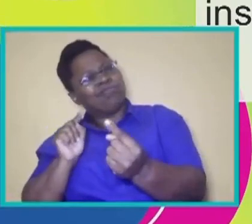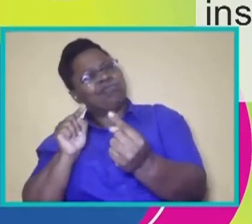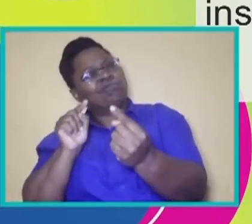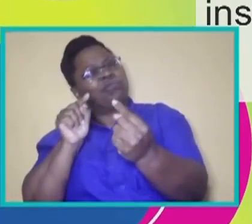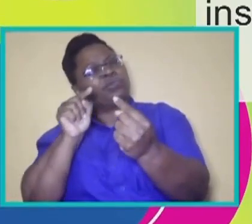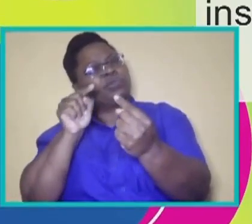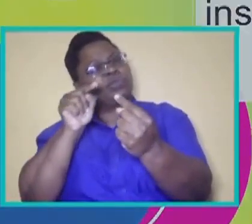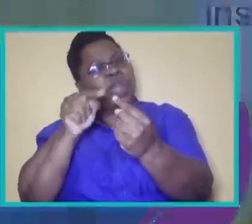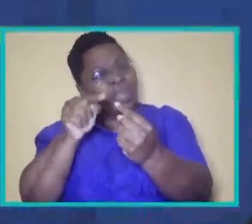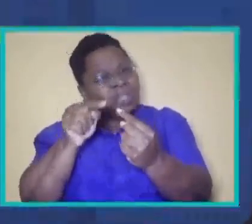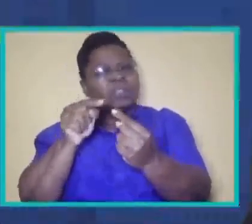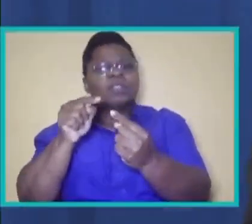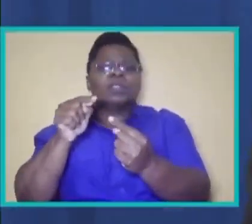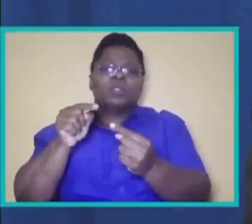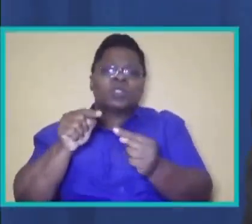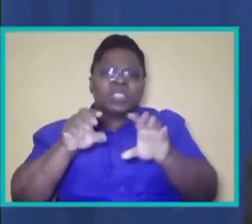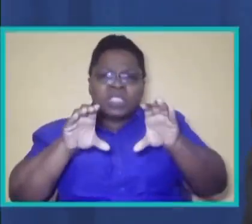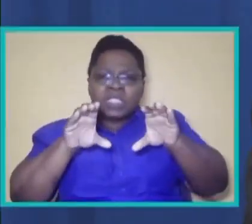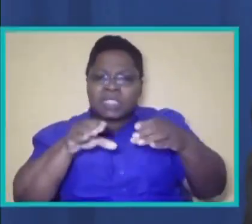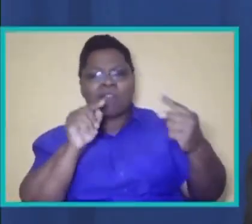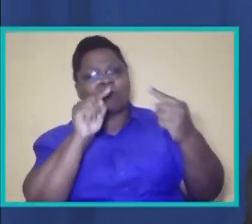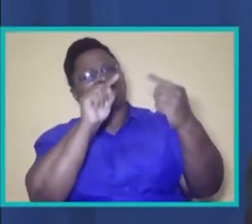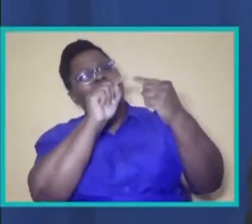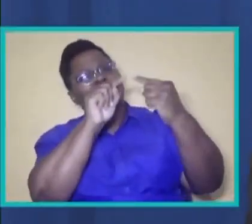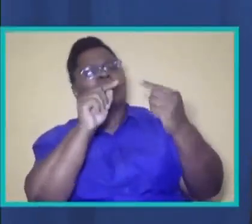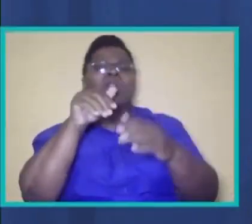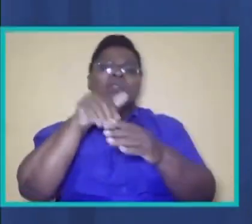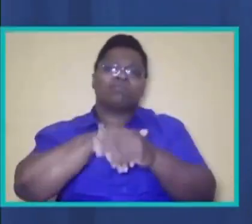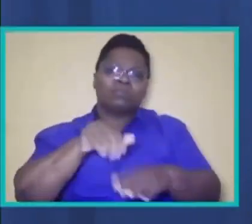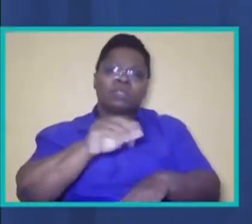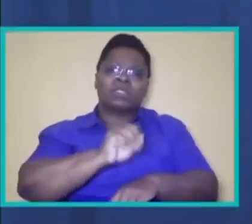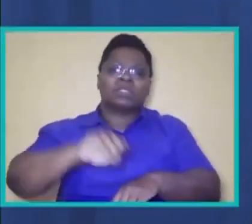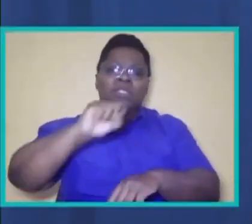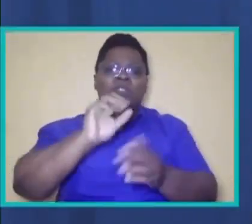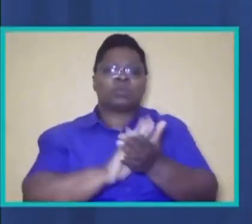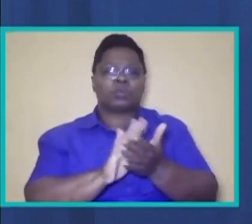just want to tweak aptitude to competence.